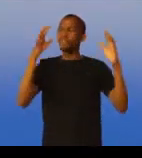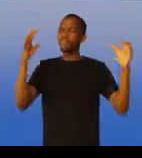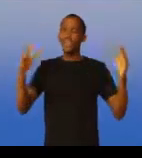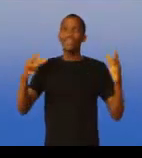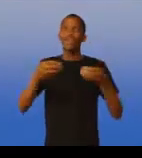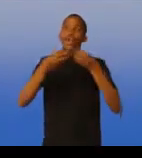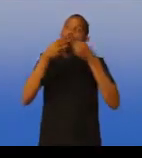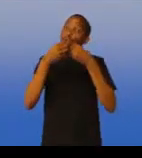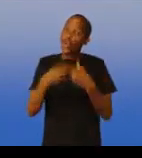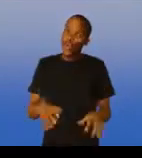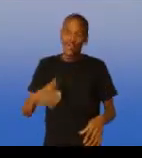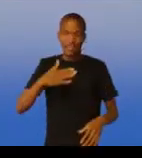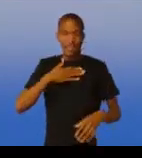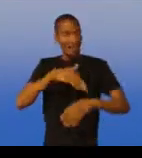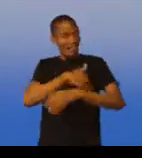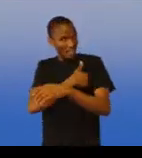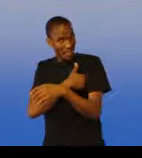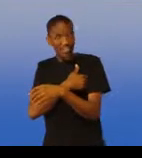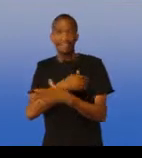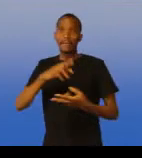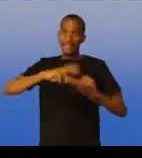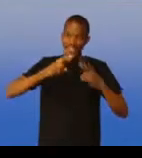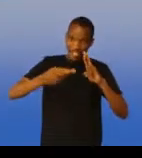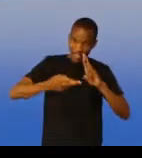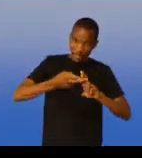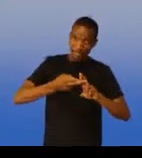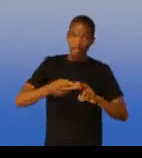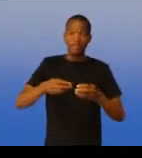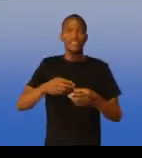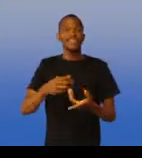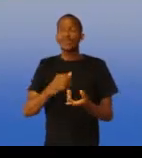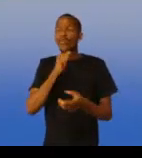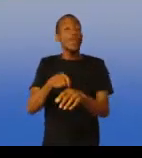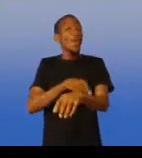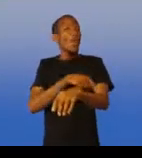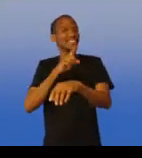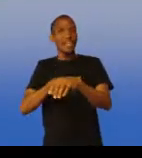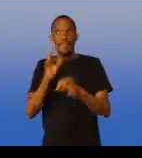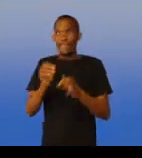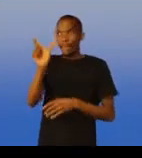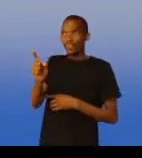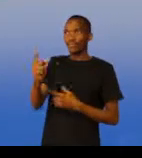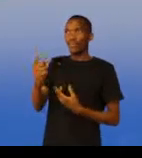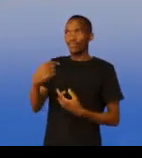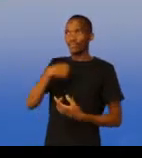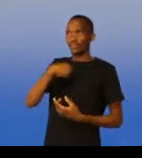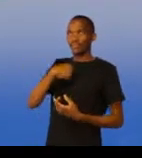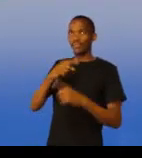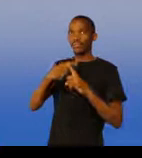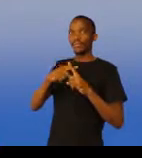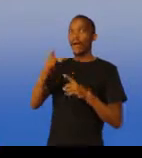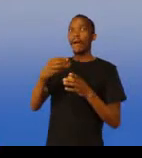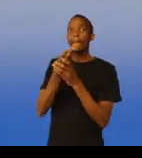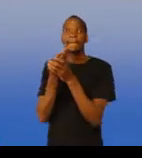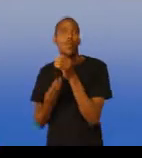like boyfriends. My relationships did not last. When somebody finds out that I'm HIV positive, they just walk away or